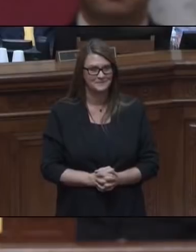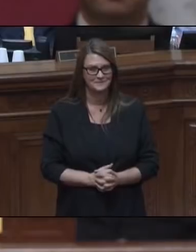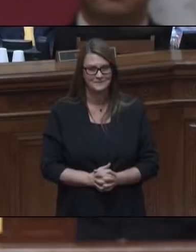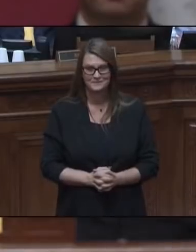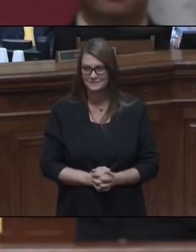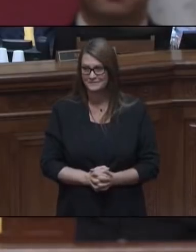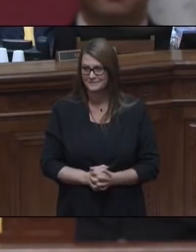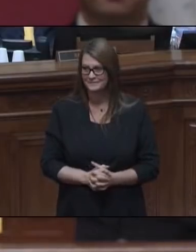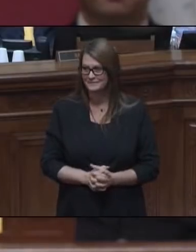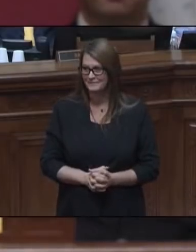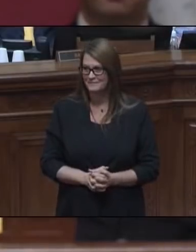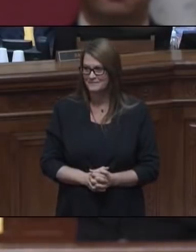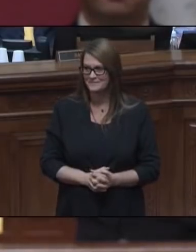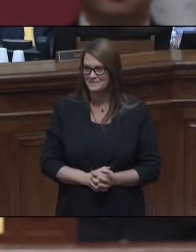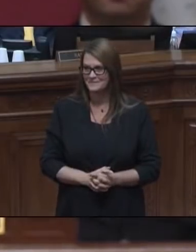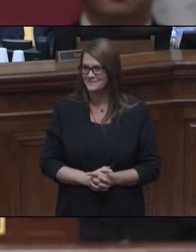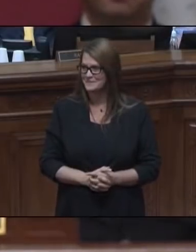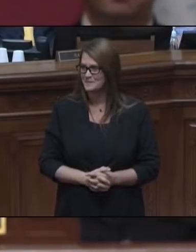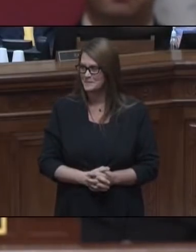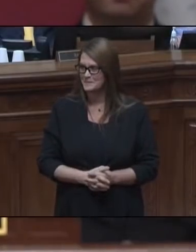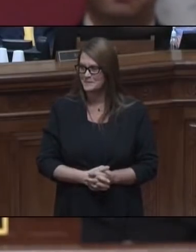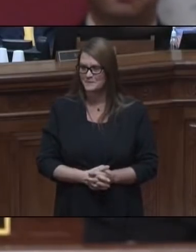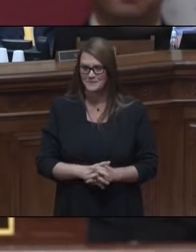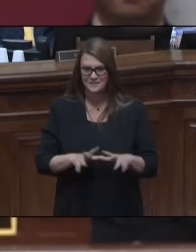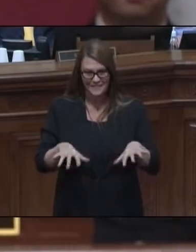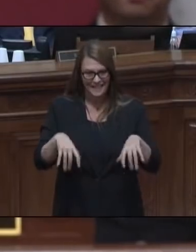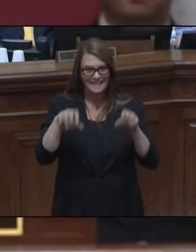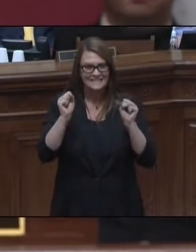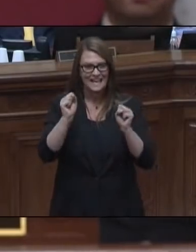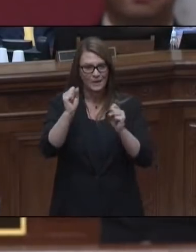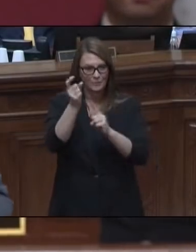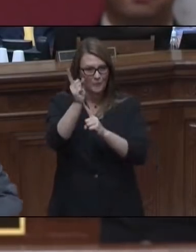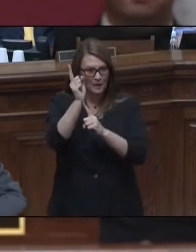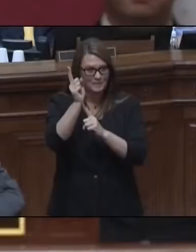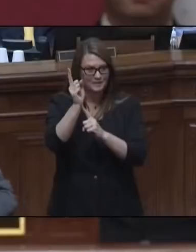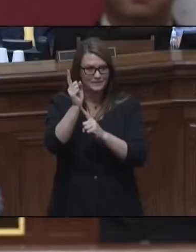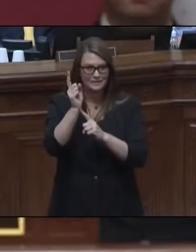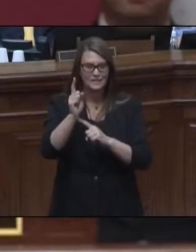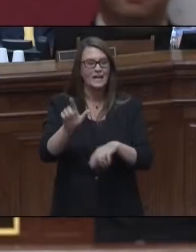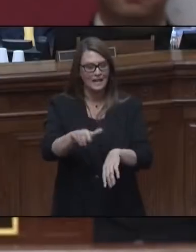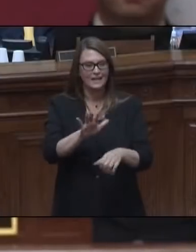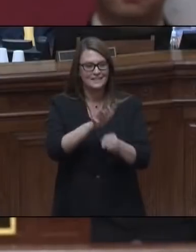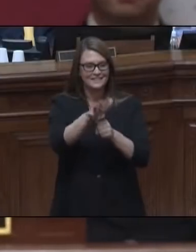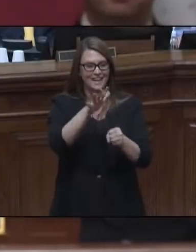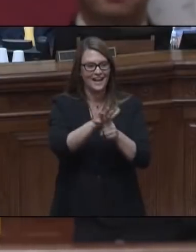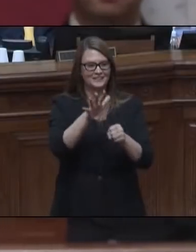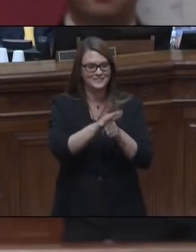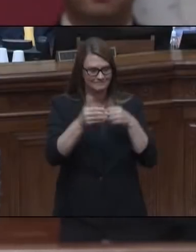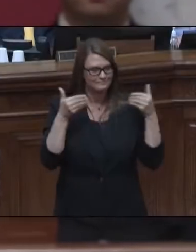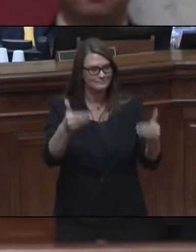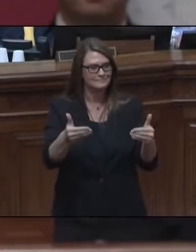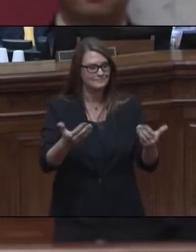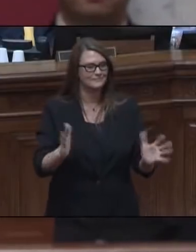Now, so let's just take a moment. Okay, that's long enough.